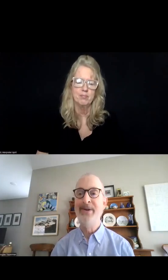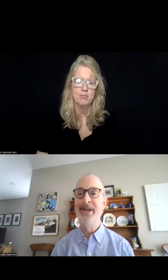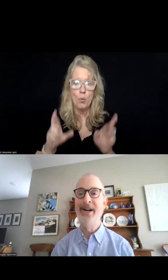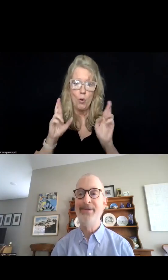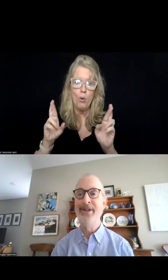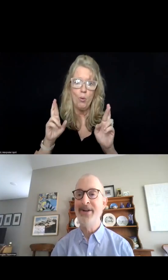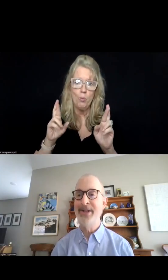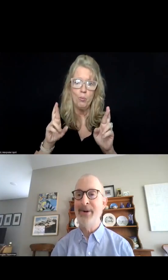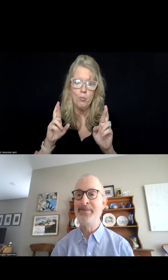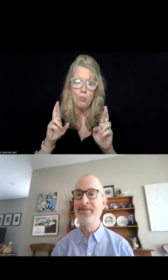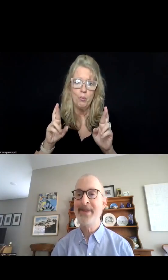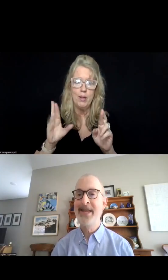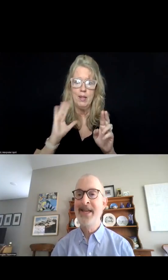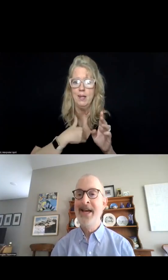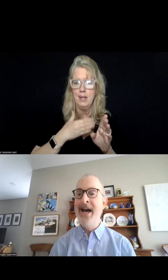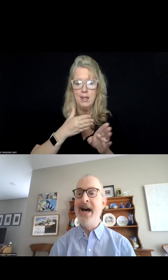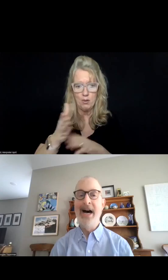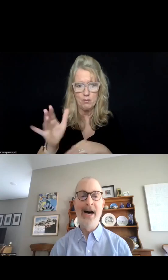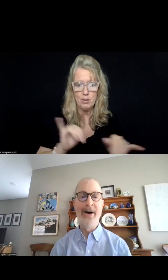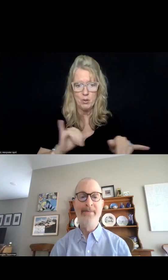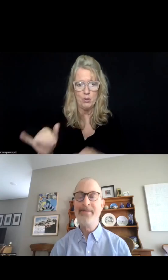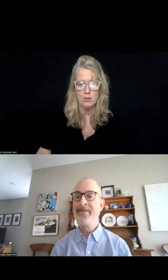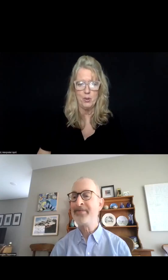in our field also.